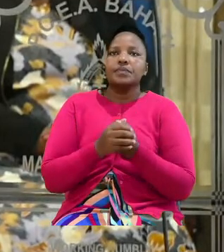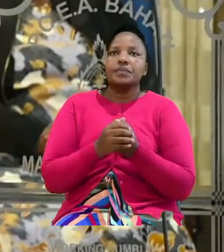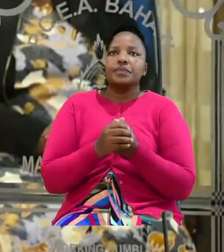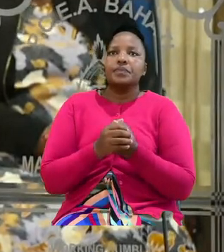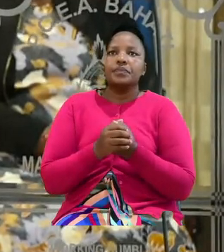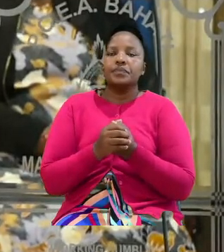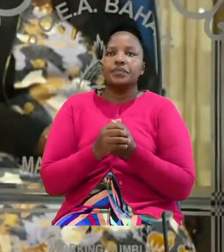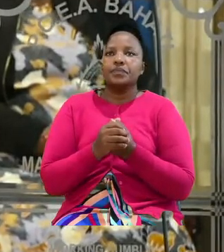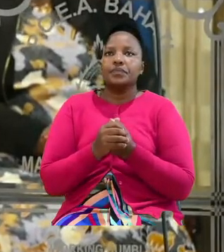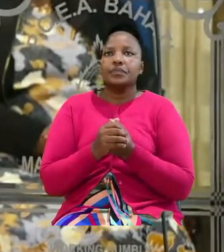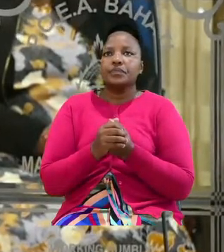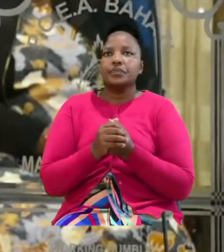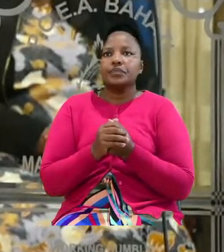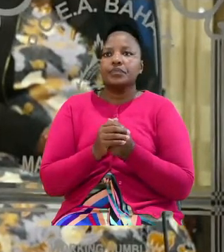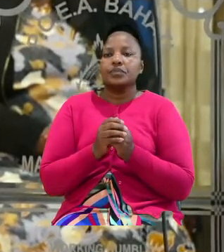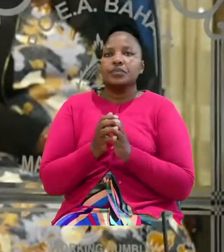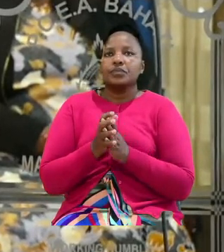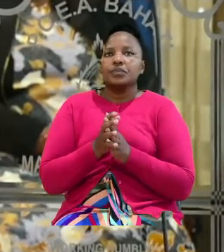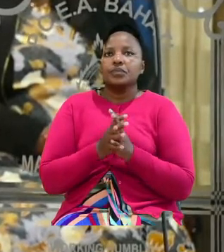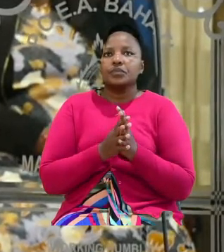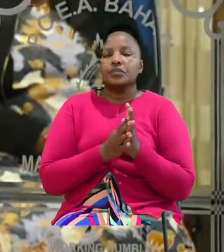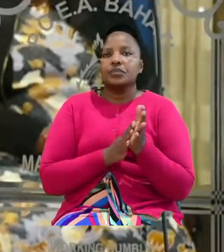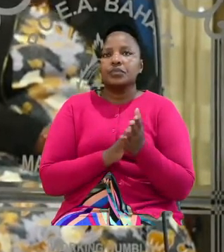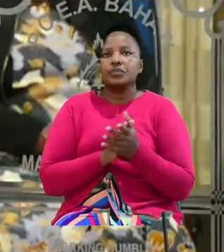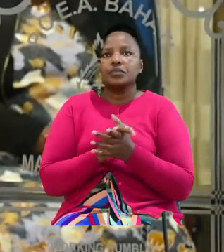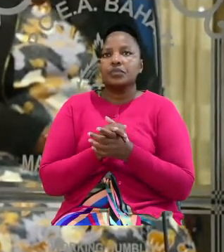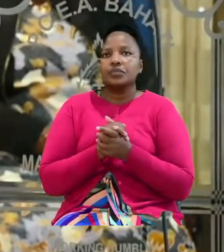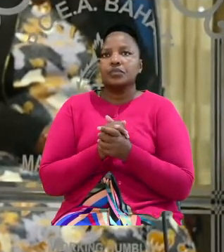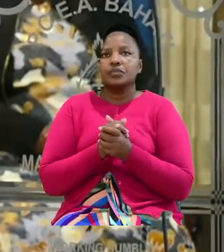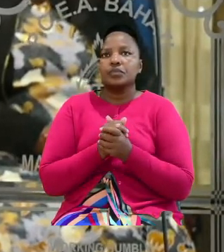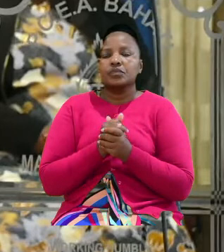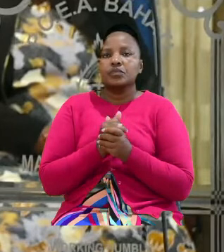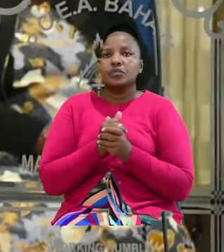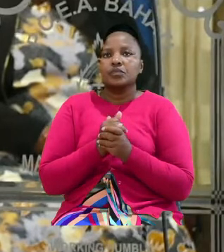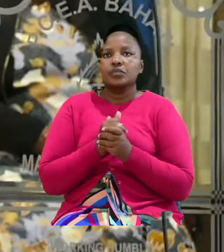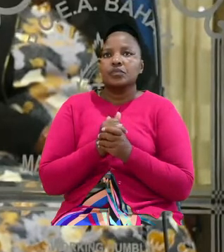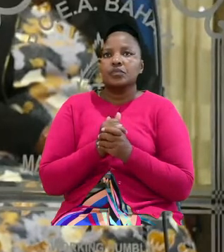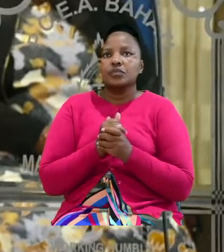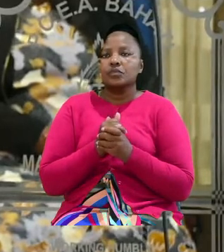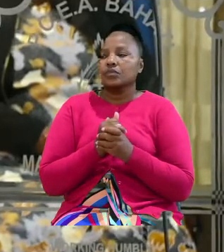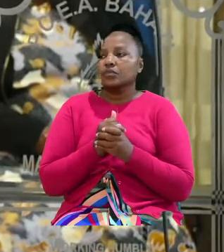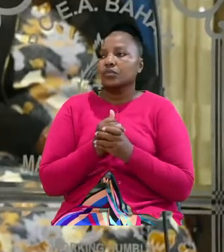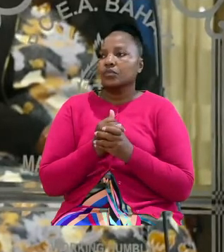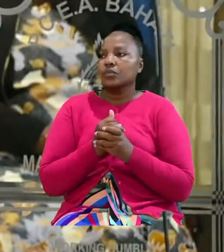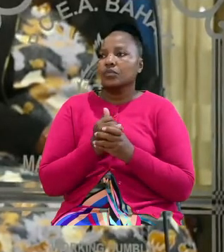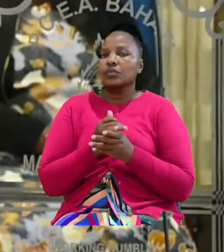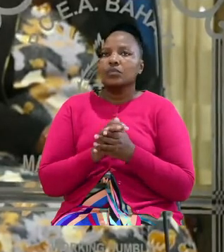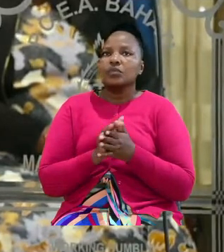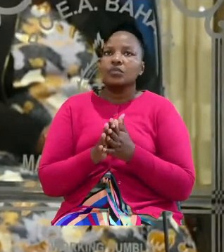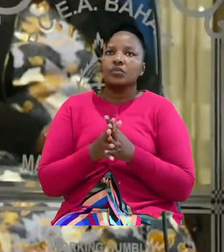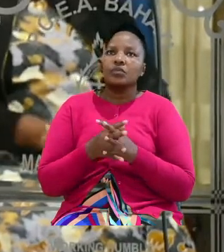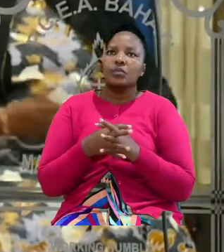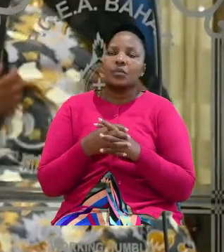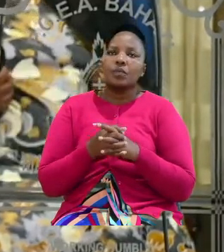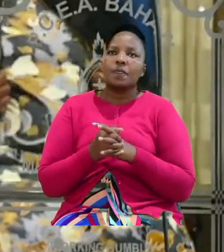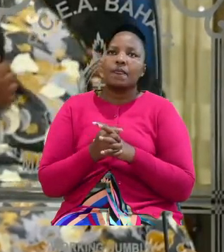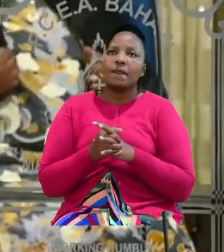will have their monthly fellowship today immediately after Kikuyu